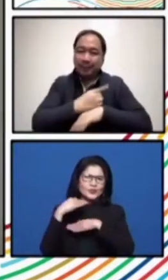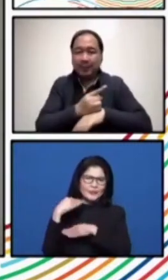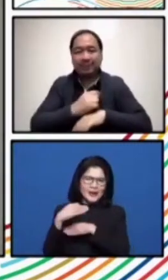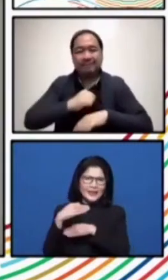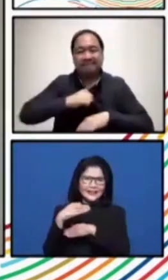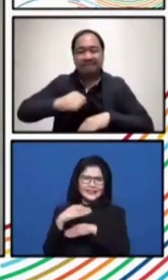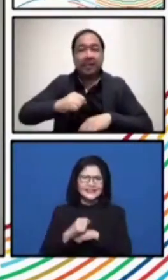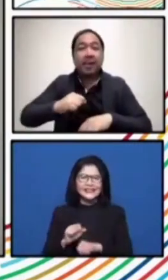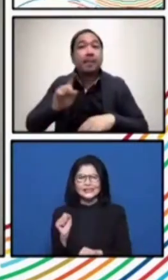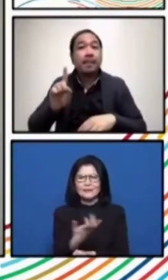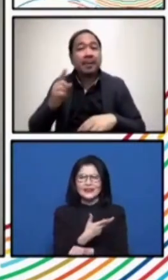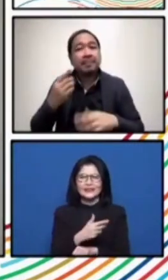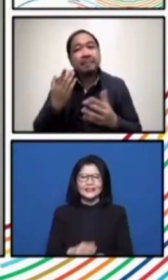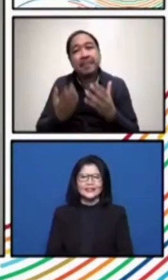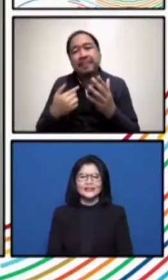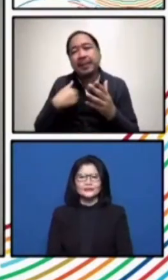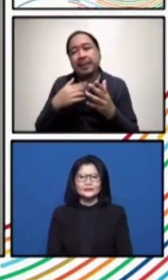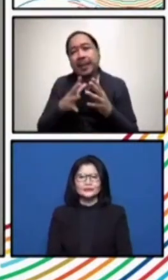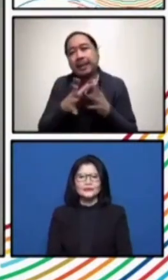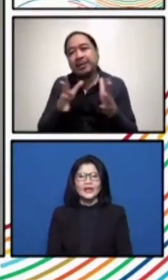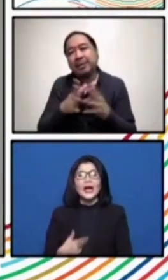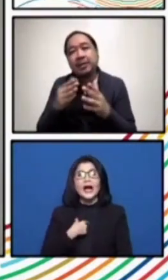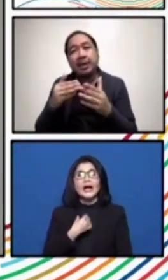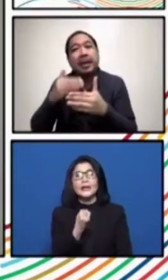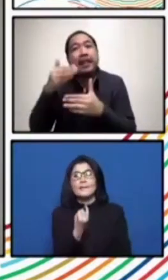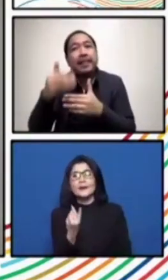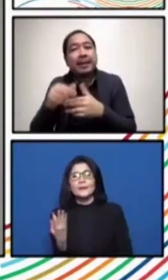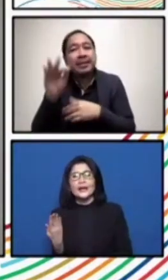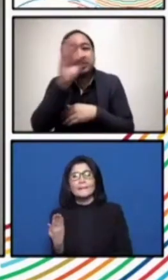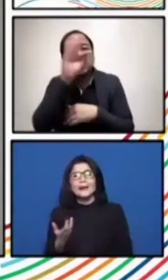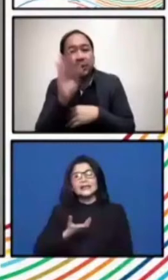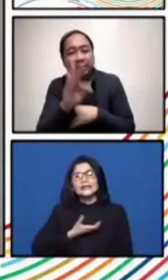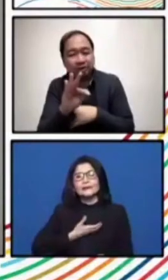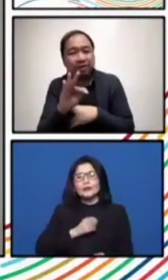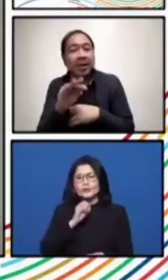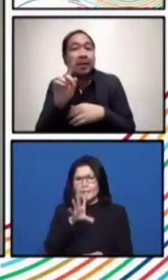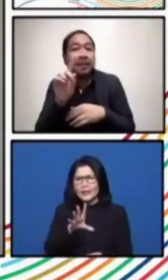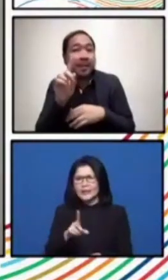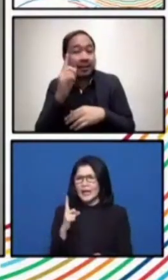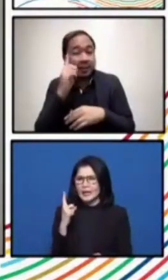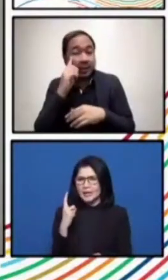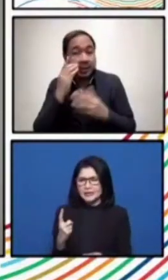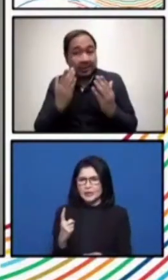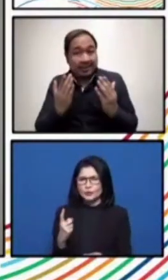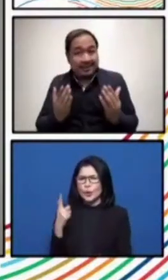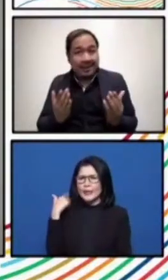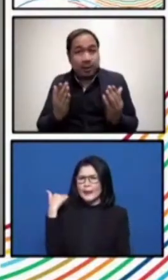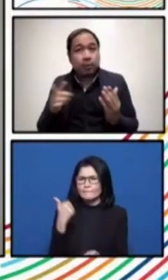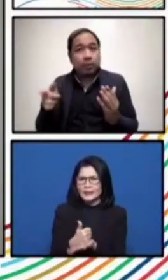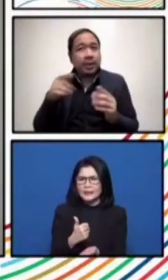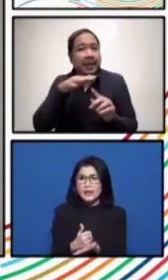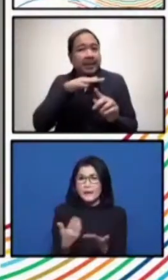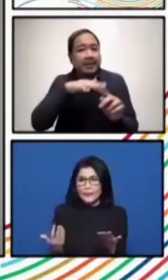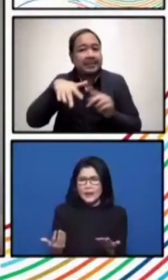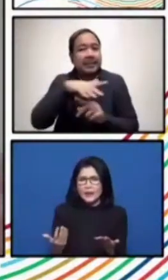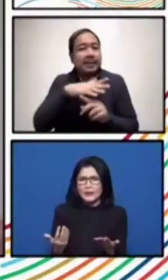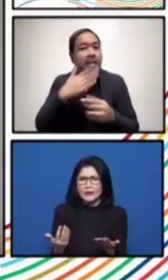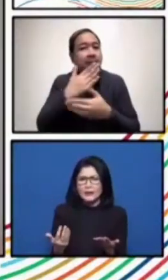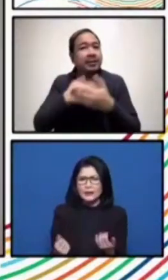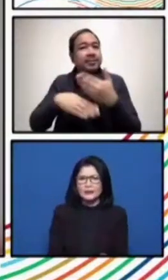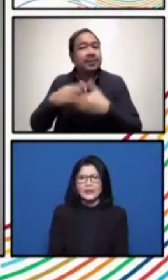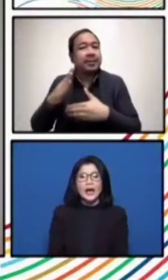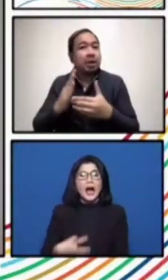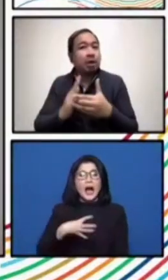I can share some of the other interventions in the next question but I think one of the other things that we've tried to do is make sure that the status of disability rights